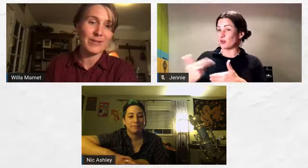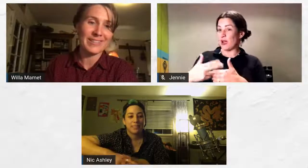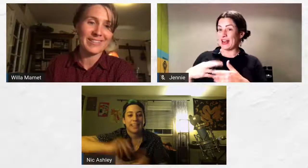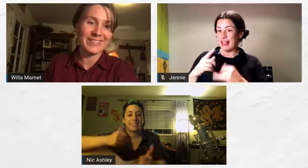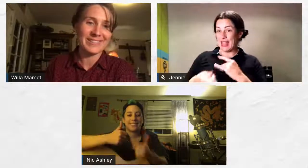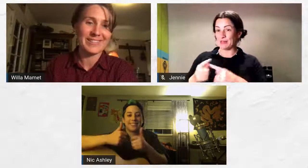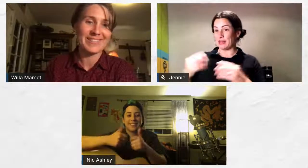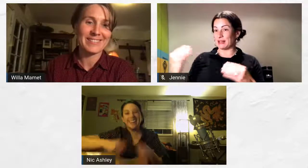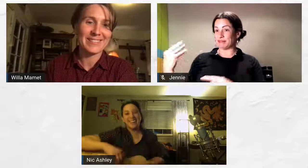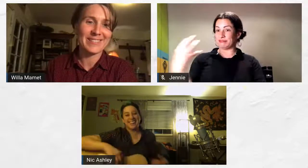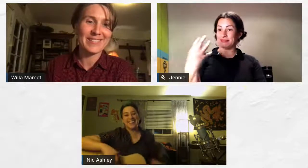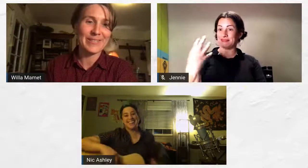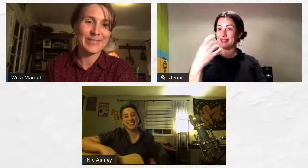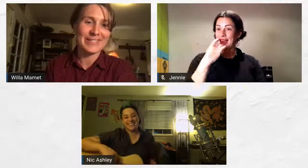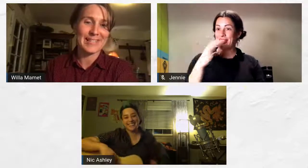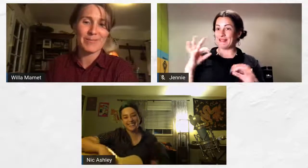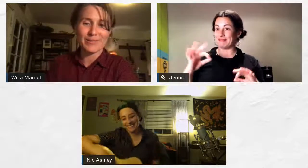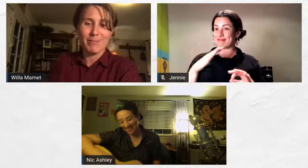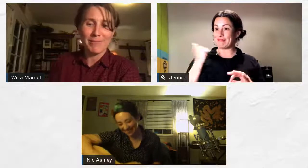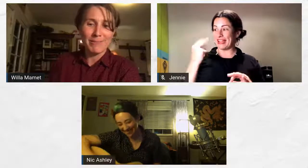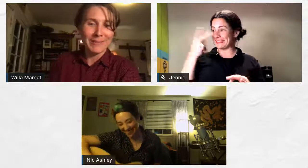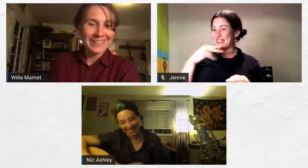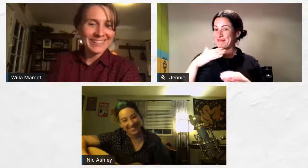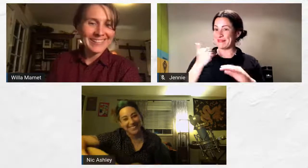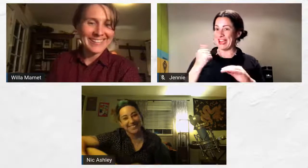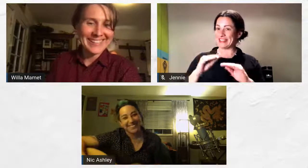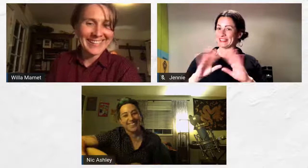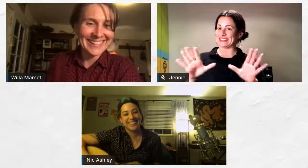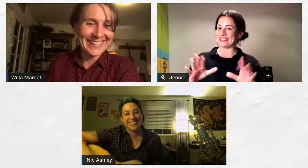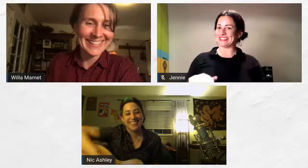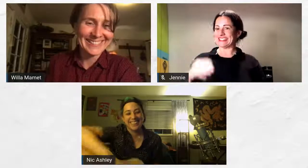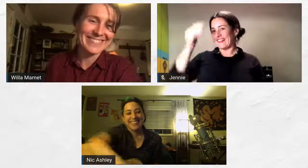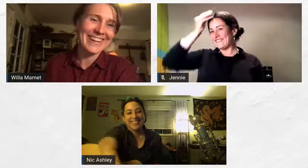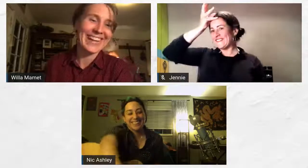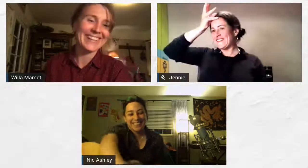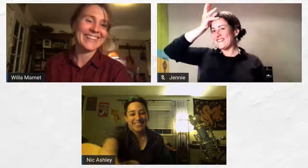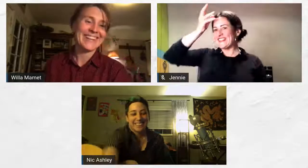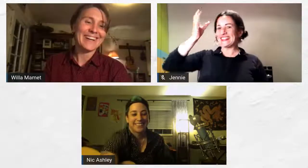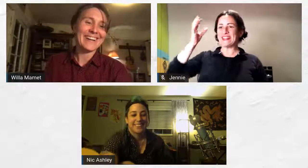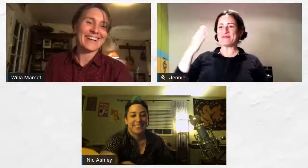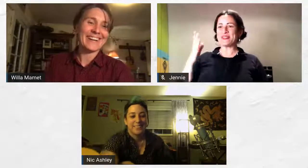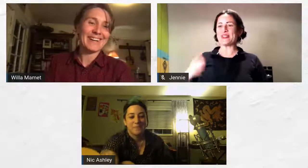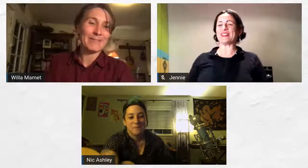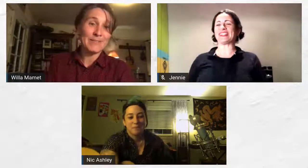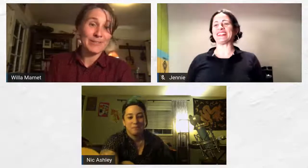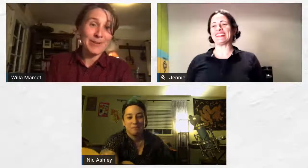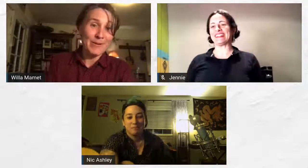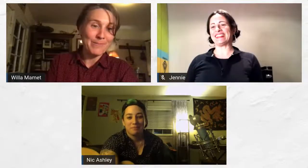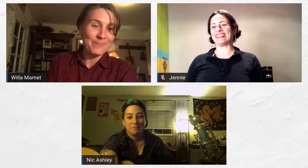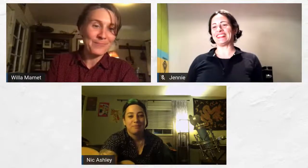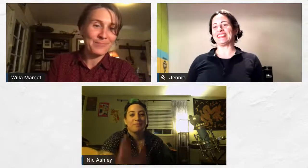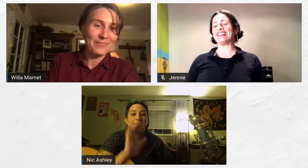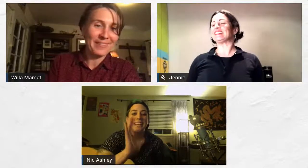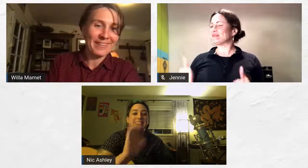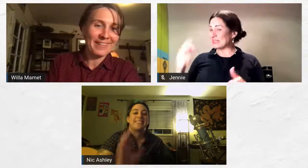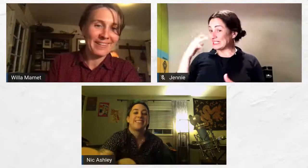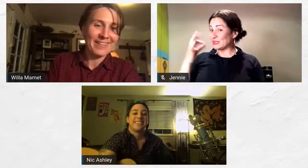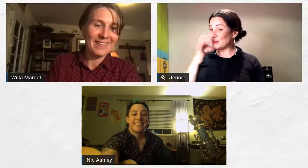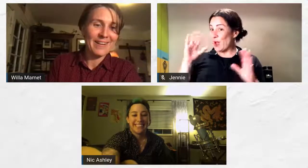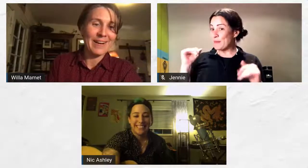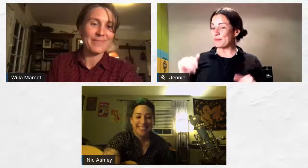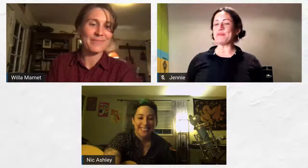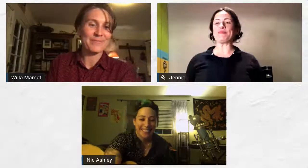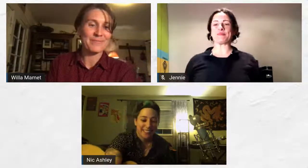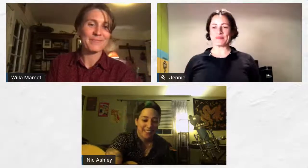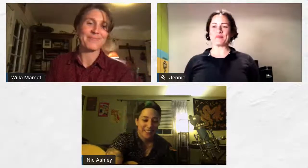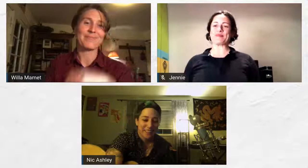It's lovely to see your successful Smurfdom. Rad. We'll see you soon, I hope. Yes.